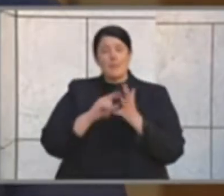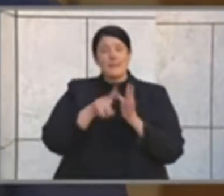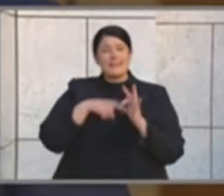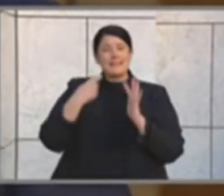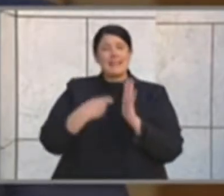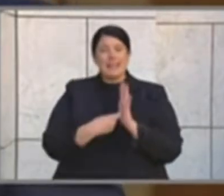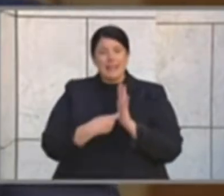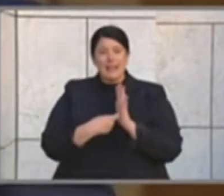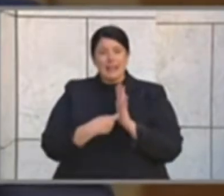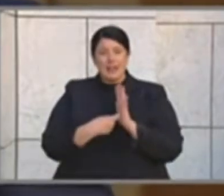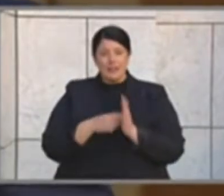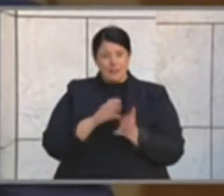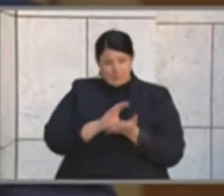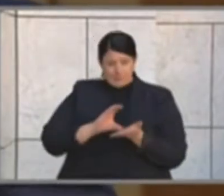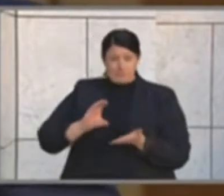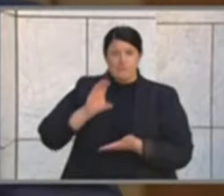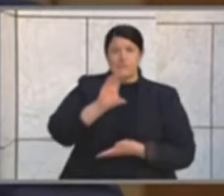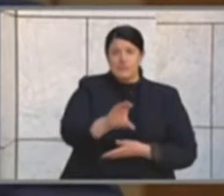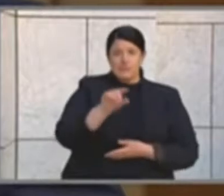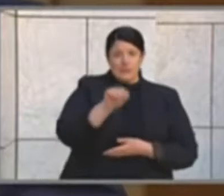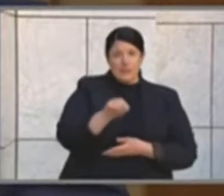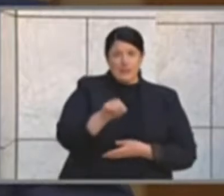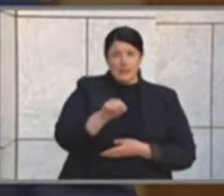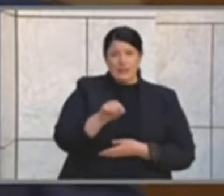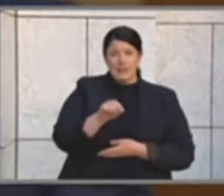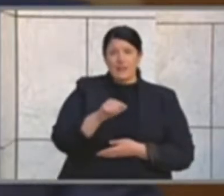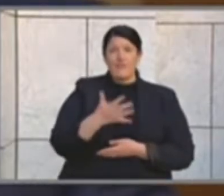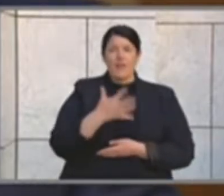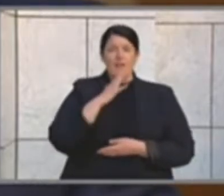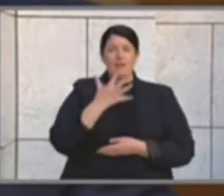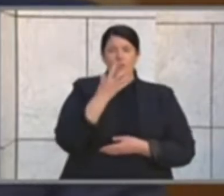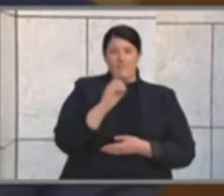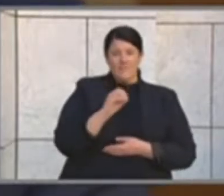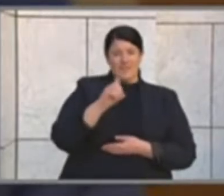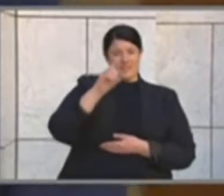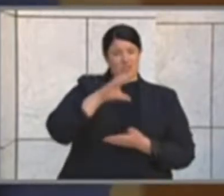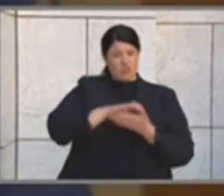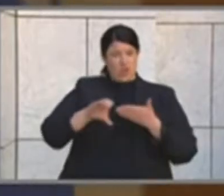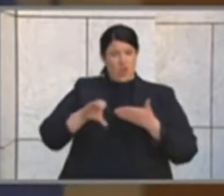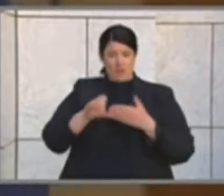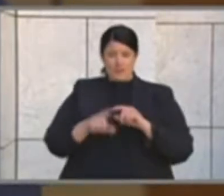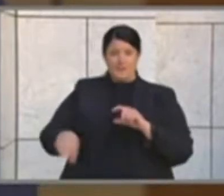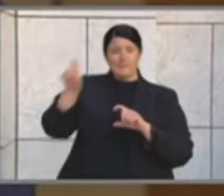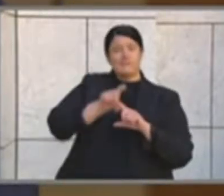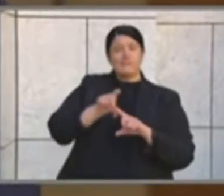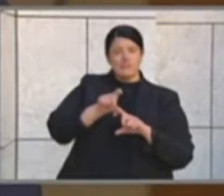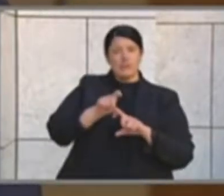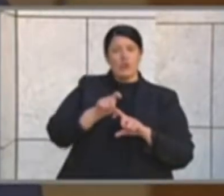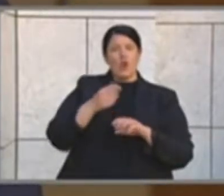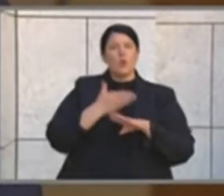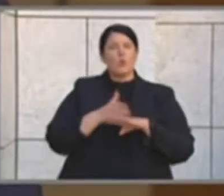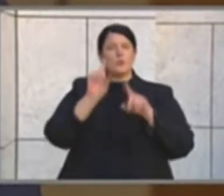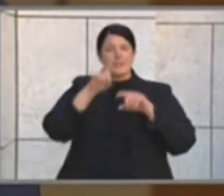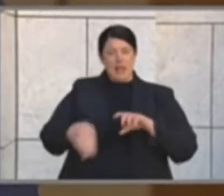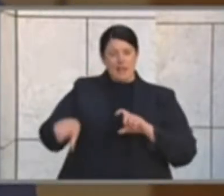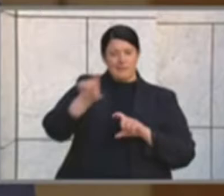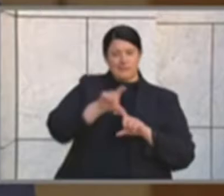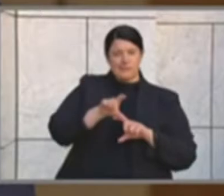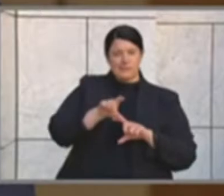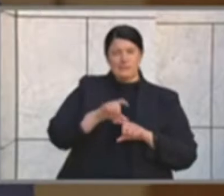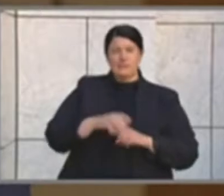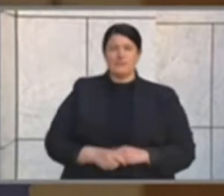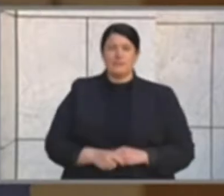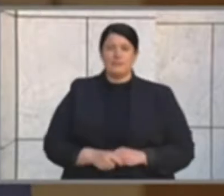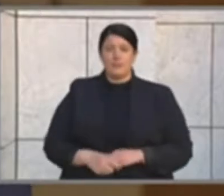$550 coronavirus supplement, effectively doubling what was known as New Start. The 50% wage